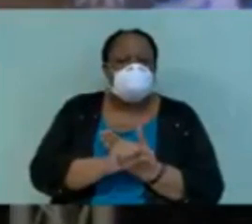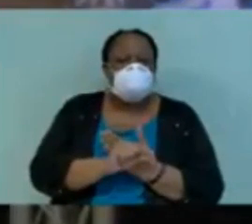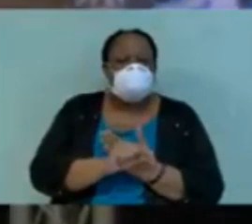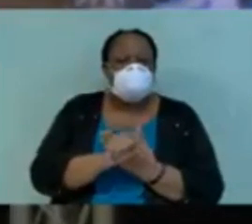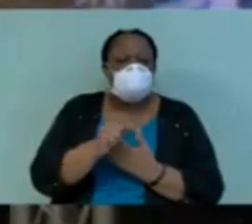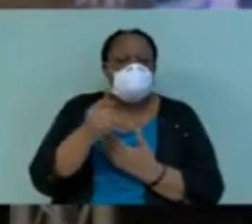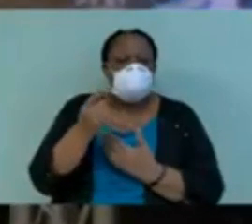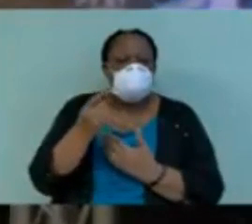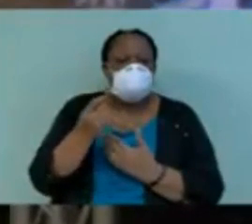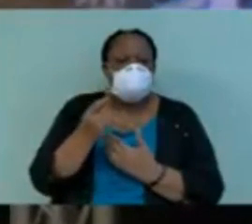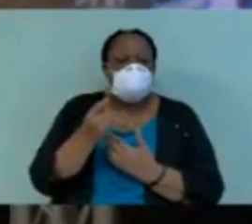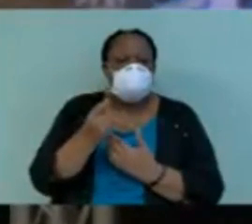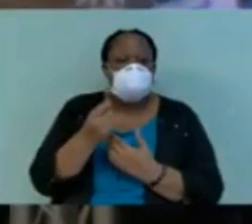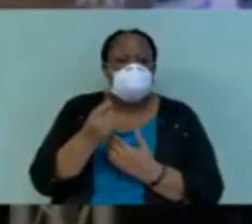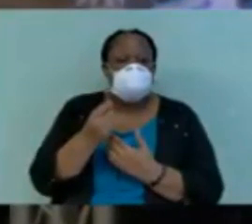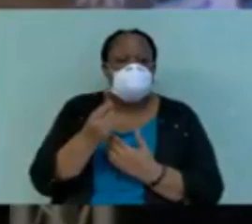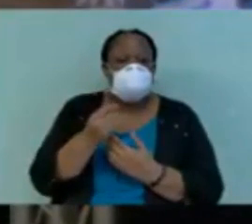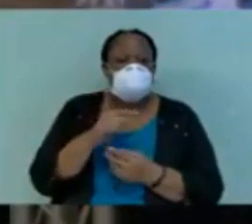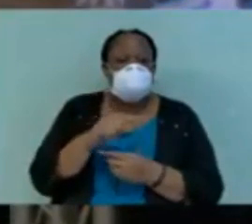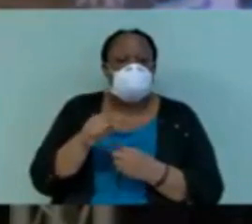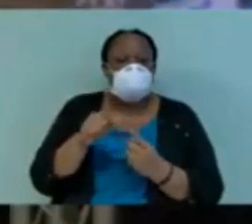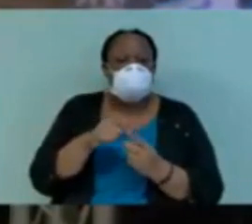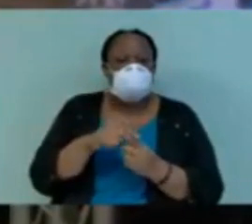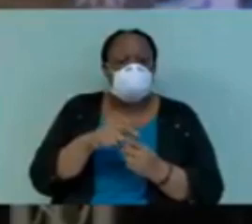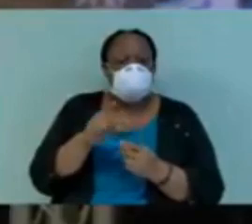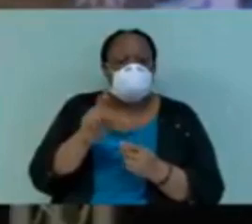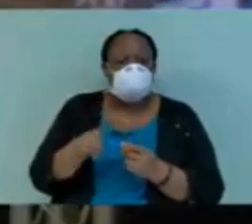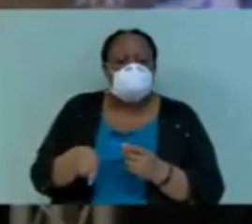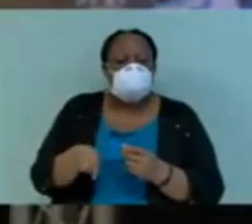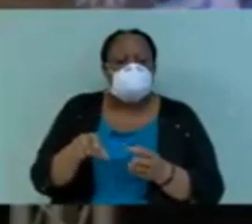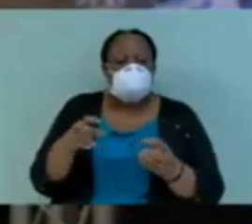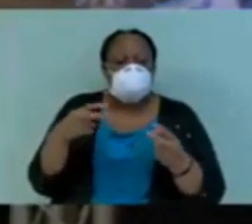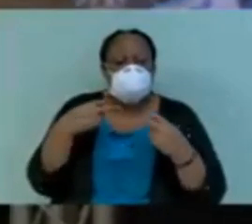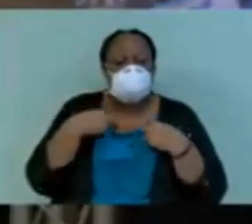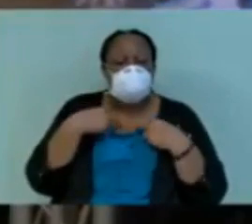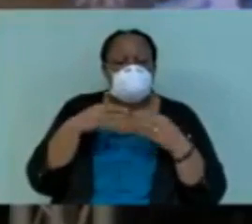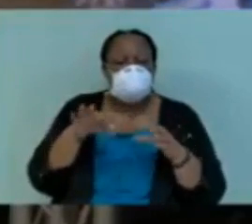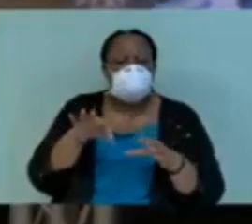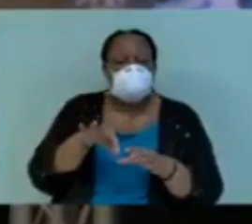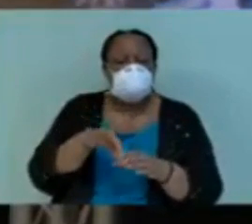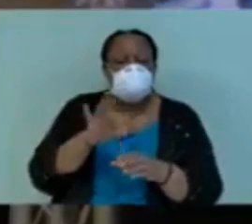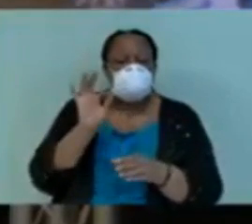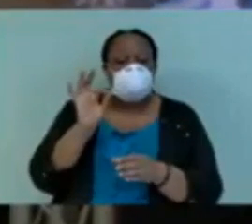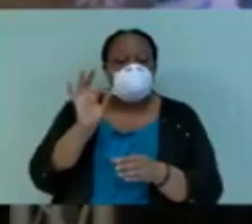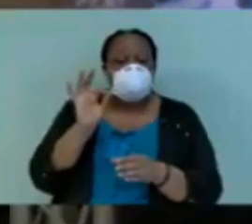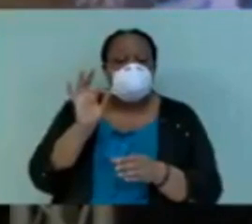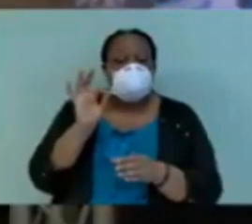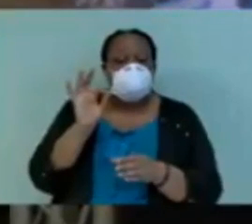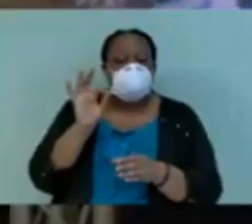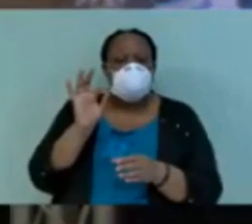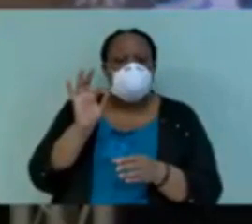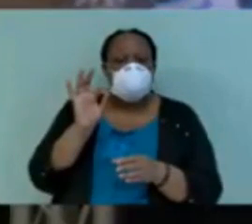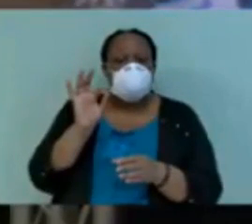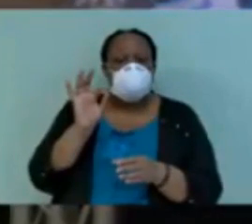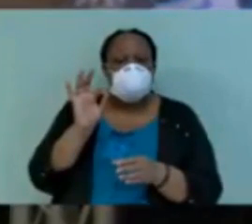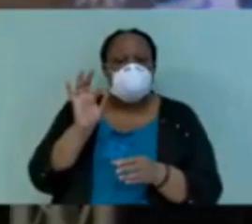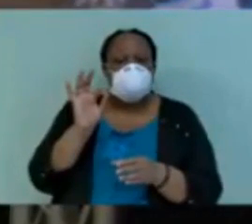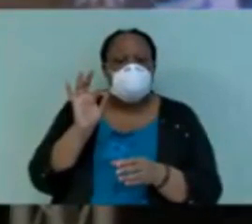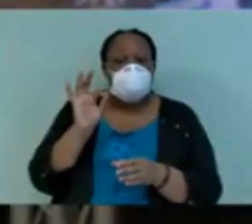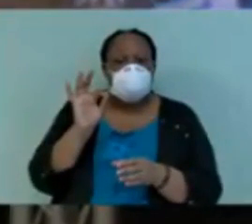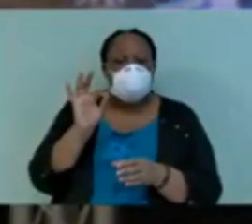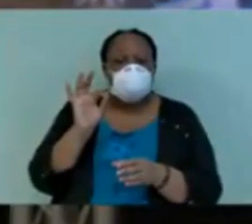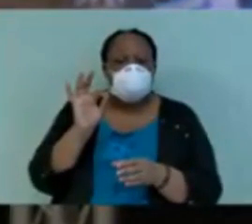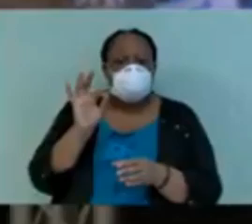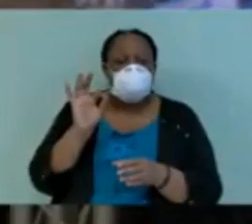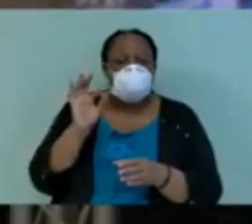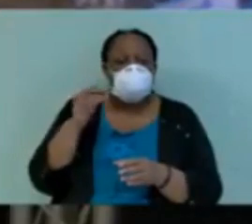May the 14th in 2020, 90 days from then may